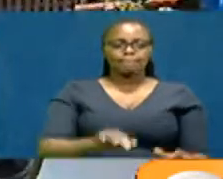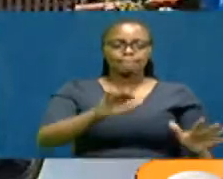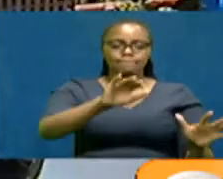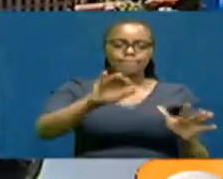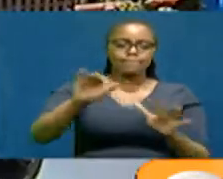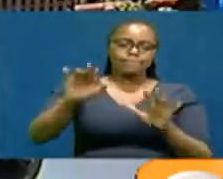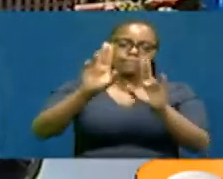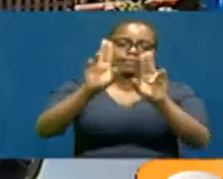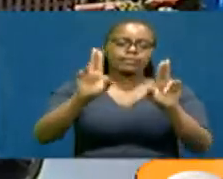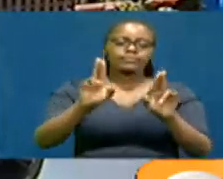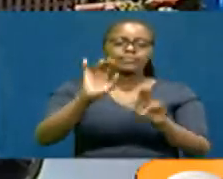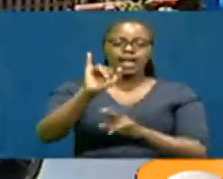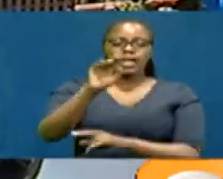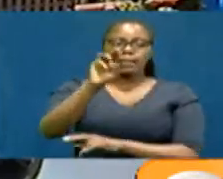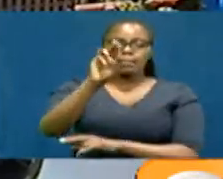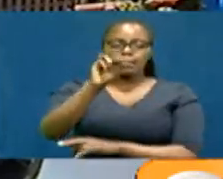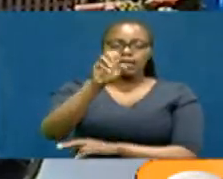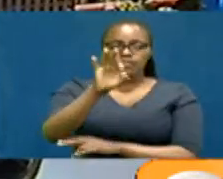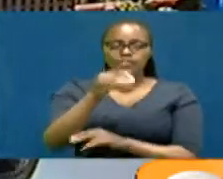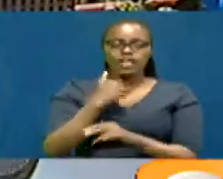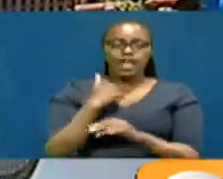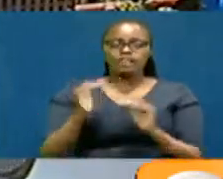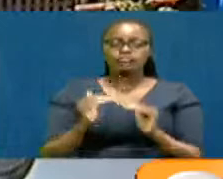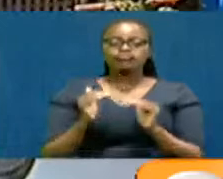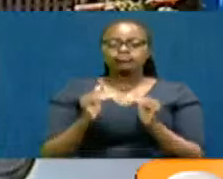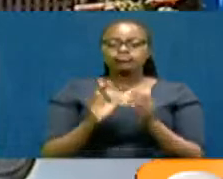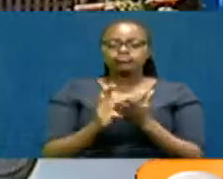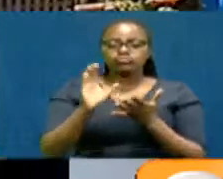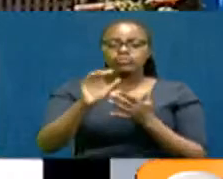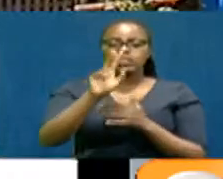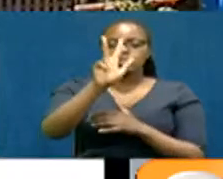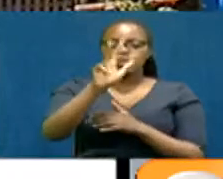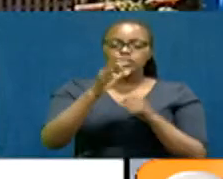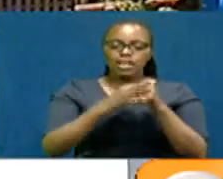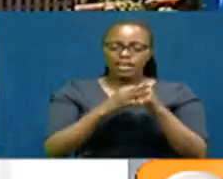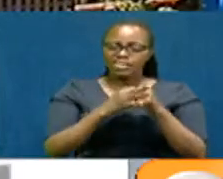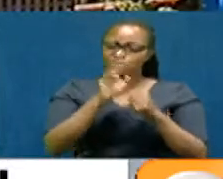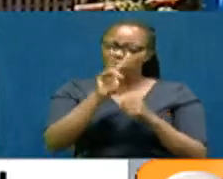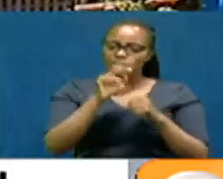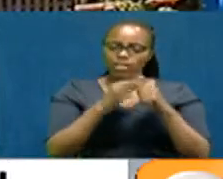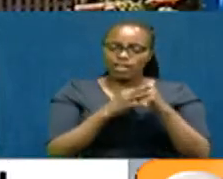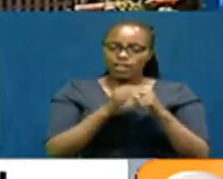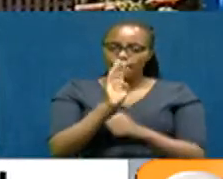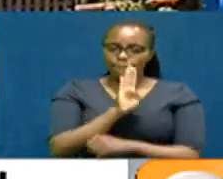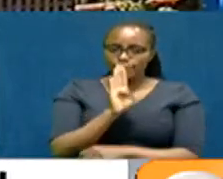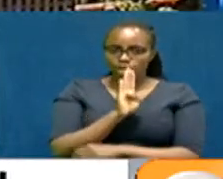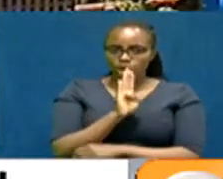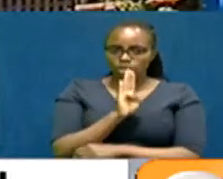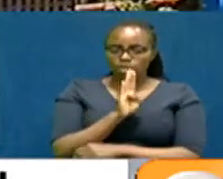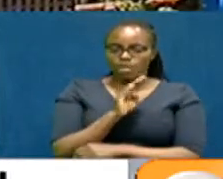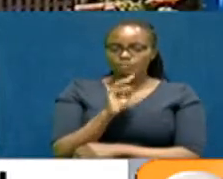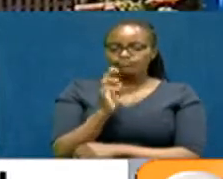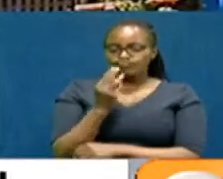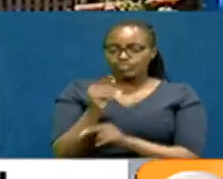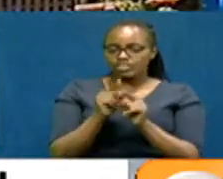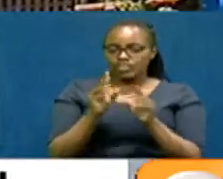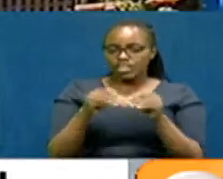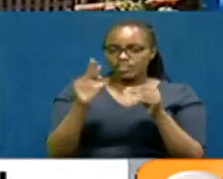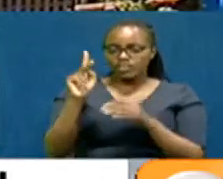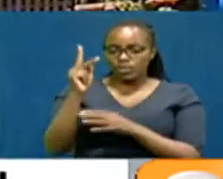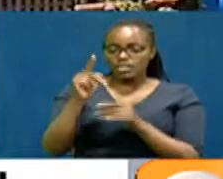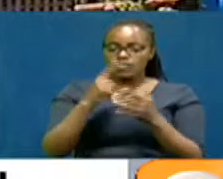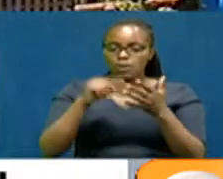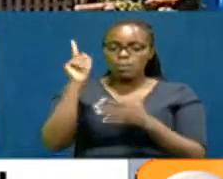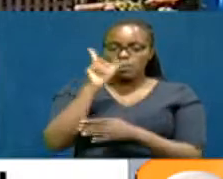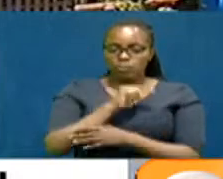Meanwhile, the International Monetary Fund, IMF, has advanced a 28 billion Kenya shillings loan to Kenya. The new disbursement, approved